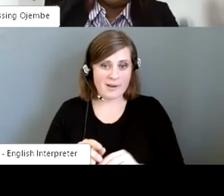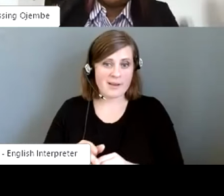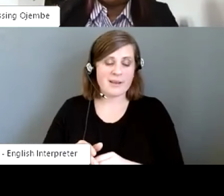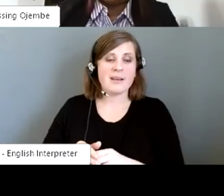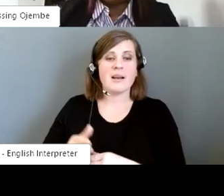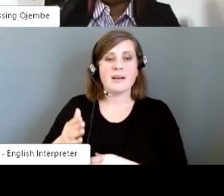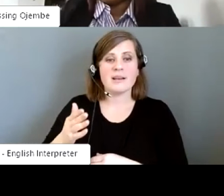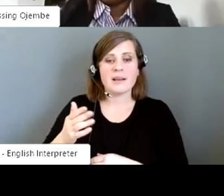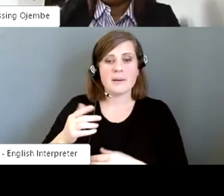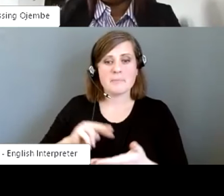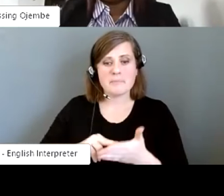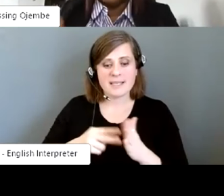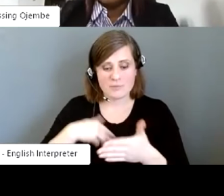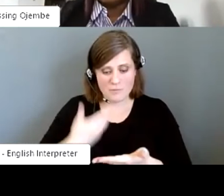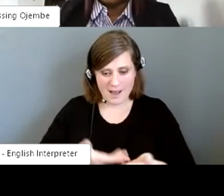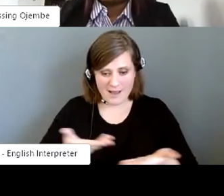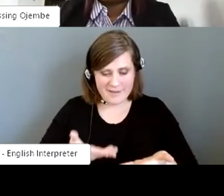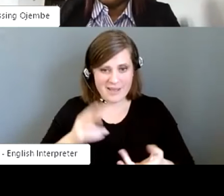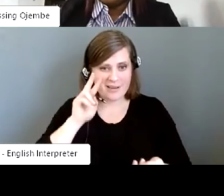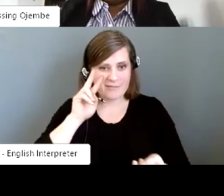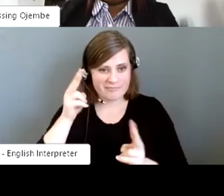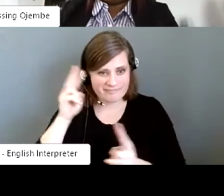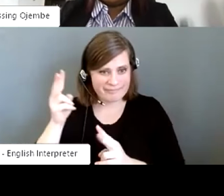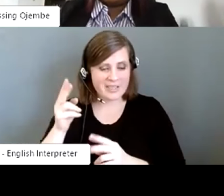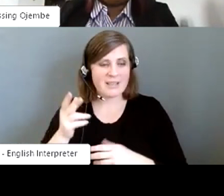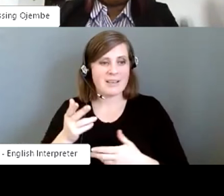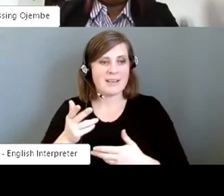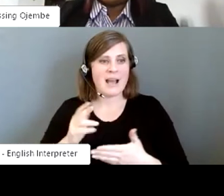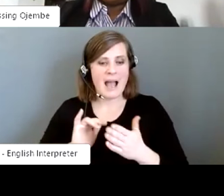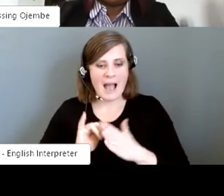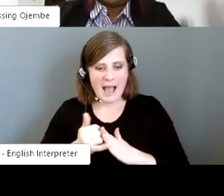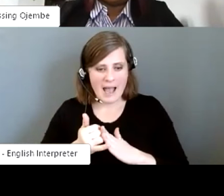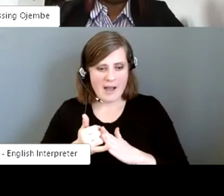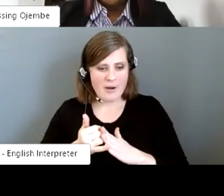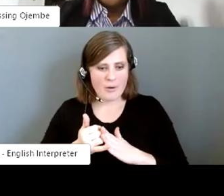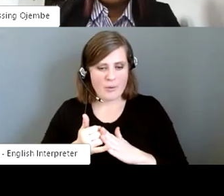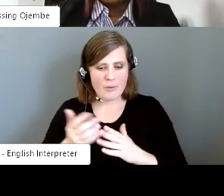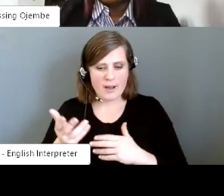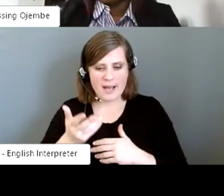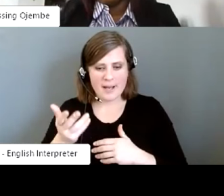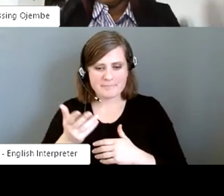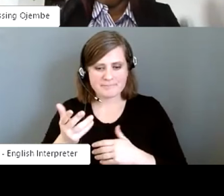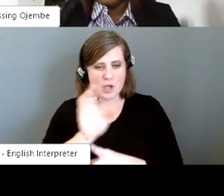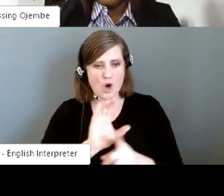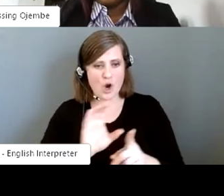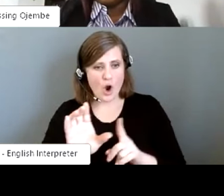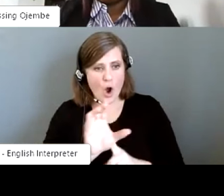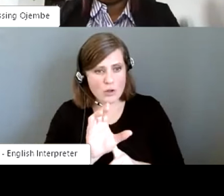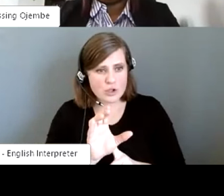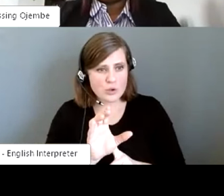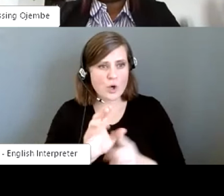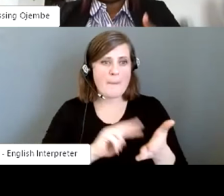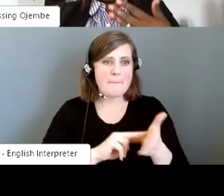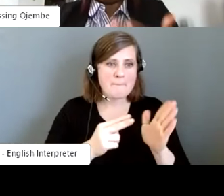feeling misunderstood and unable to reciprocate understanding and even understanding about cultural meanings